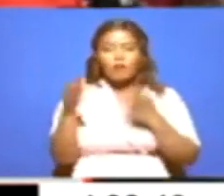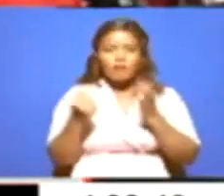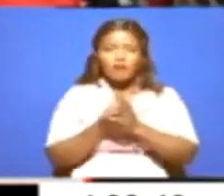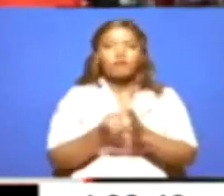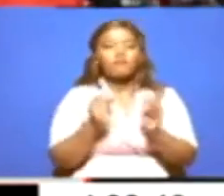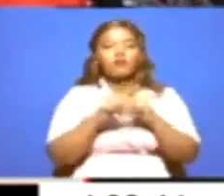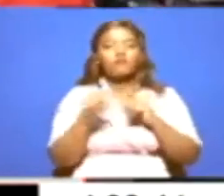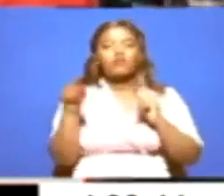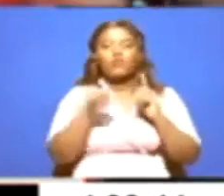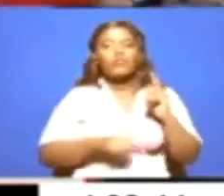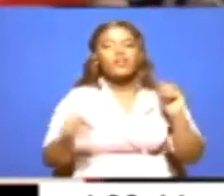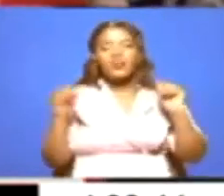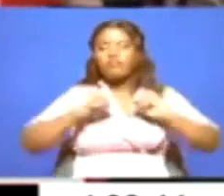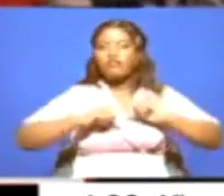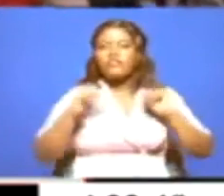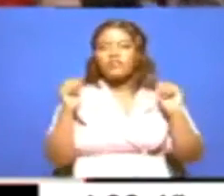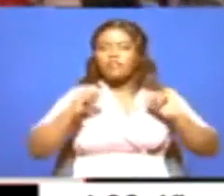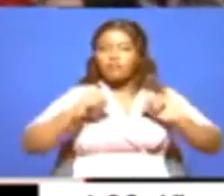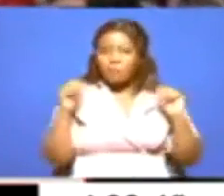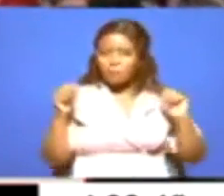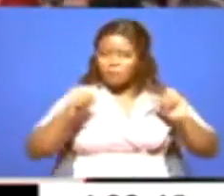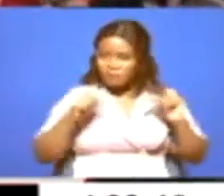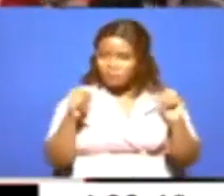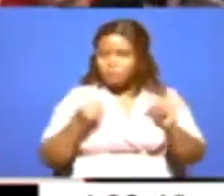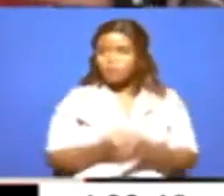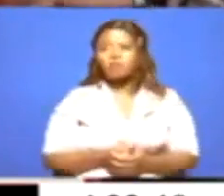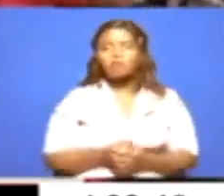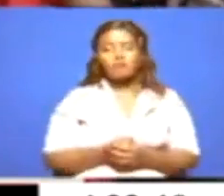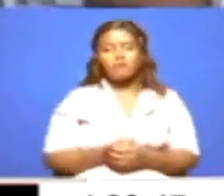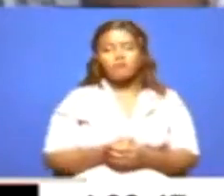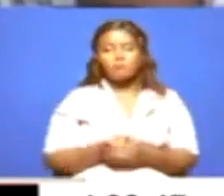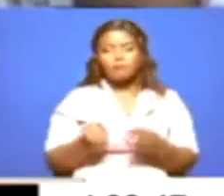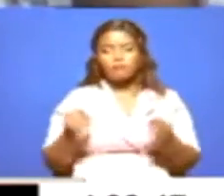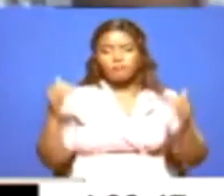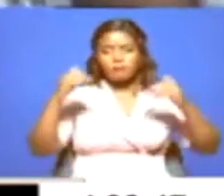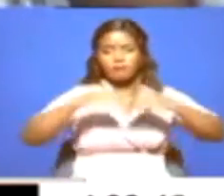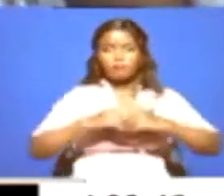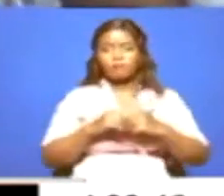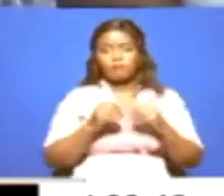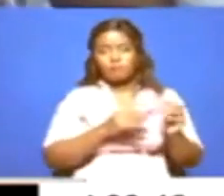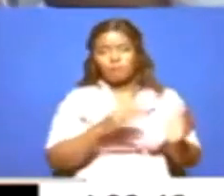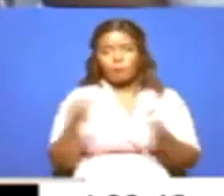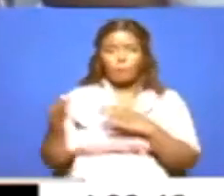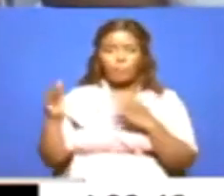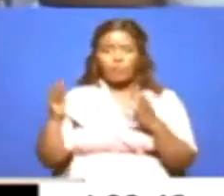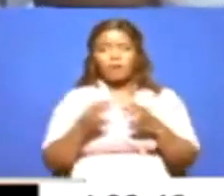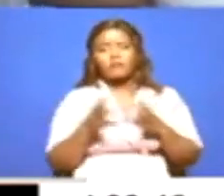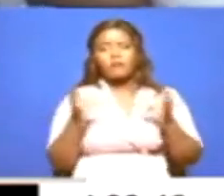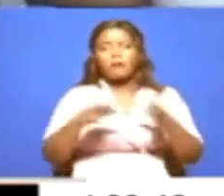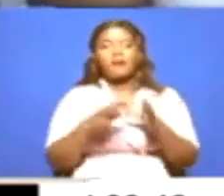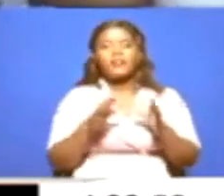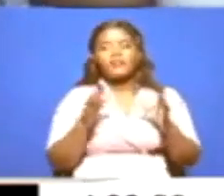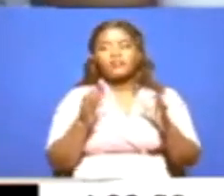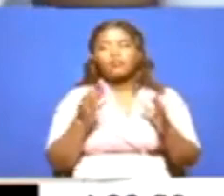happy. In the delegates' conference set for Friday and Saturday this week, the party plans to invite Raila Odinga